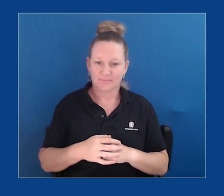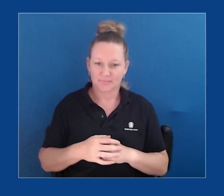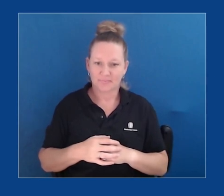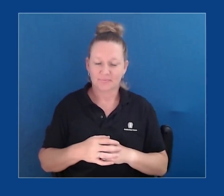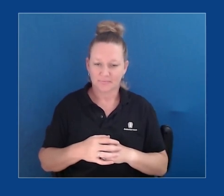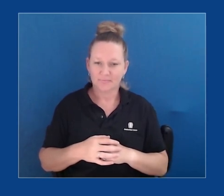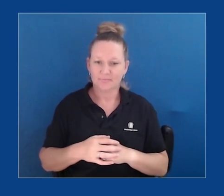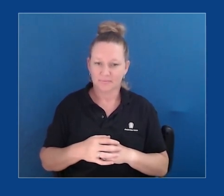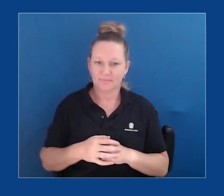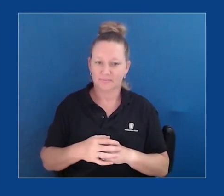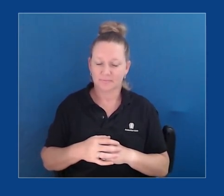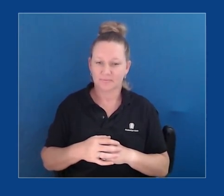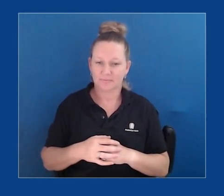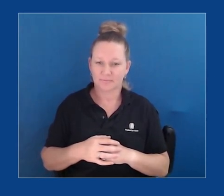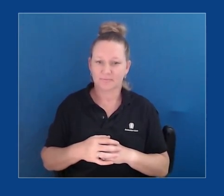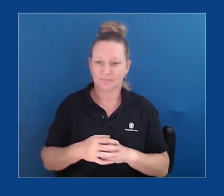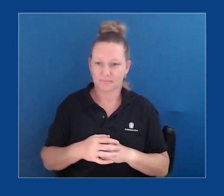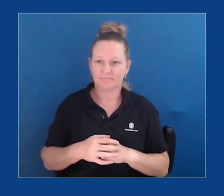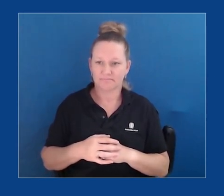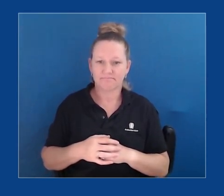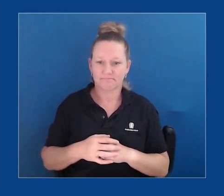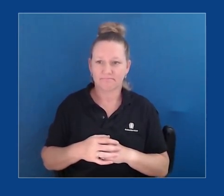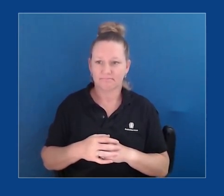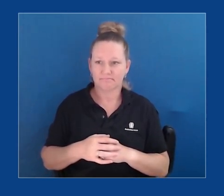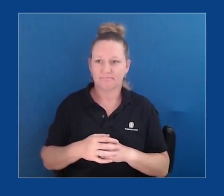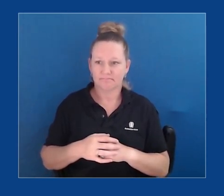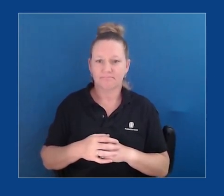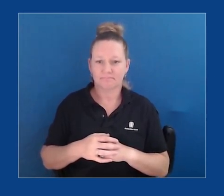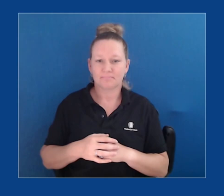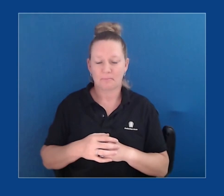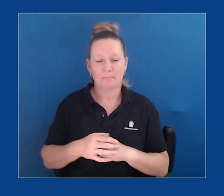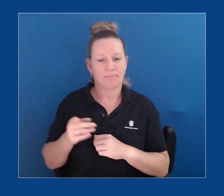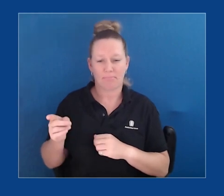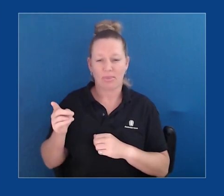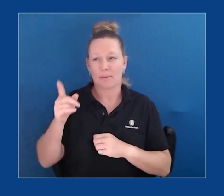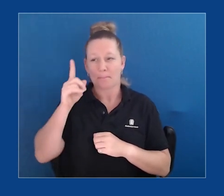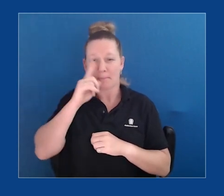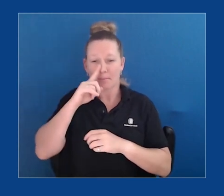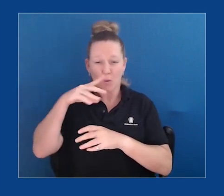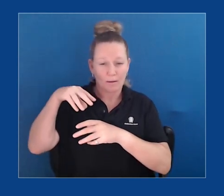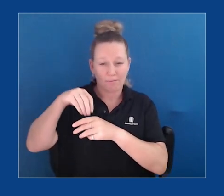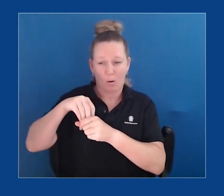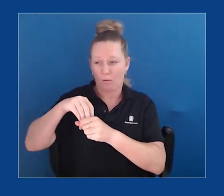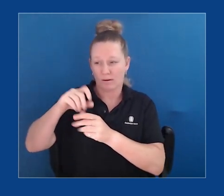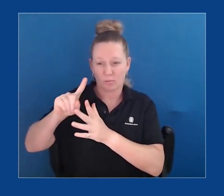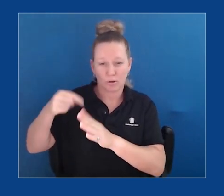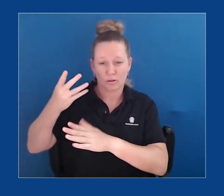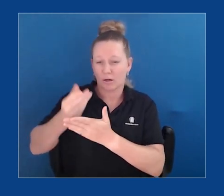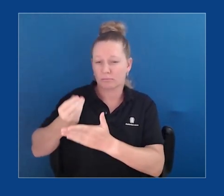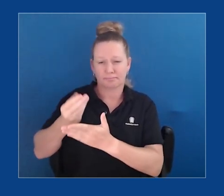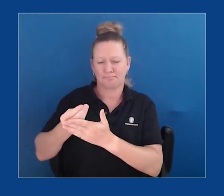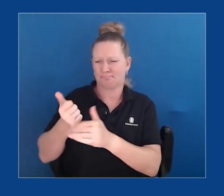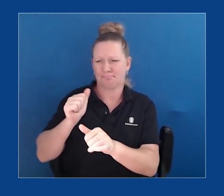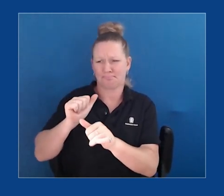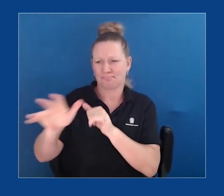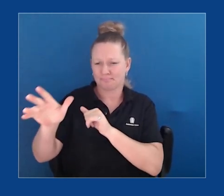the people who have been working on those projects. So having said that,